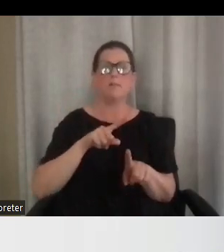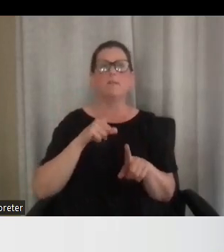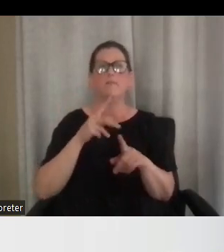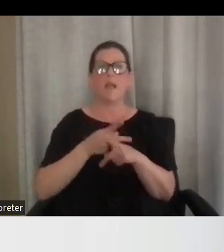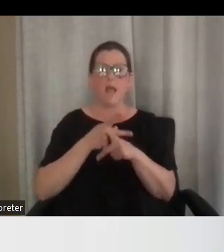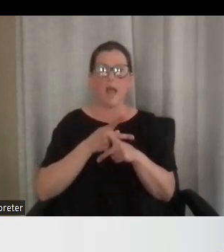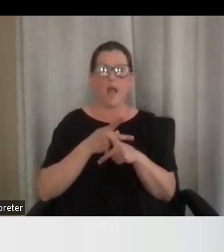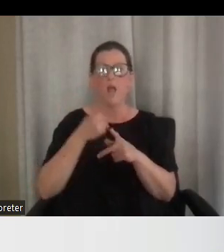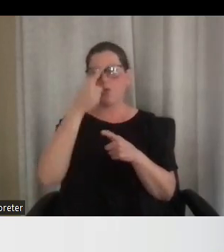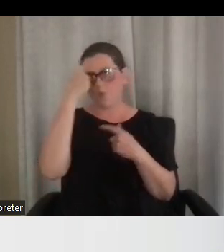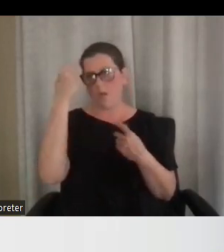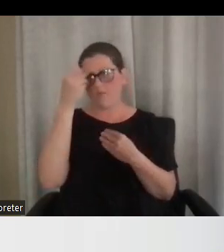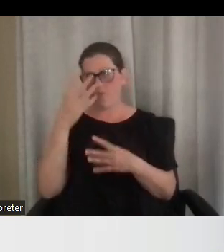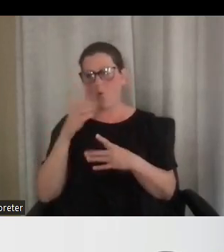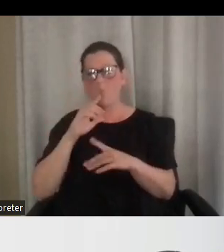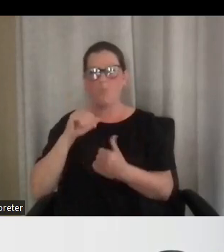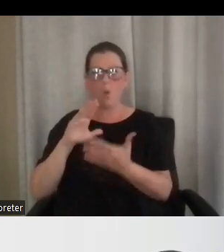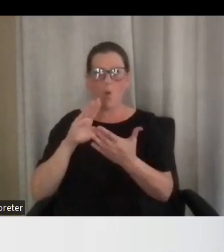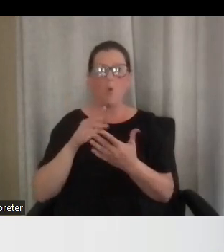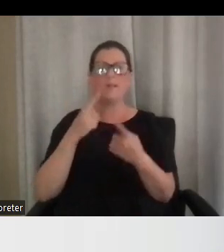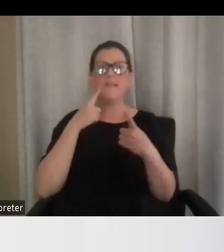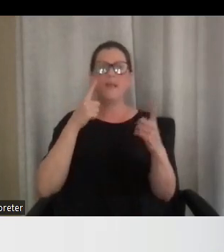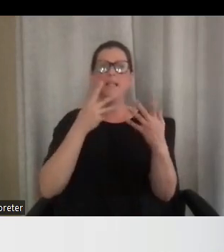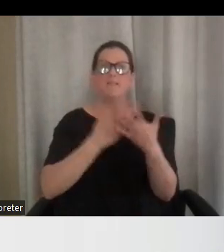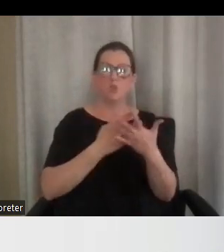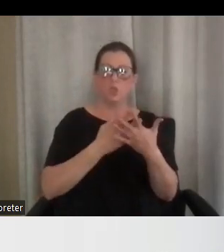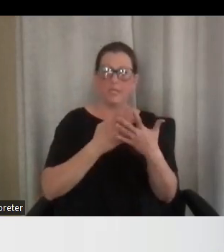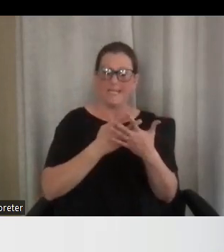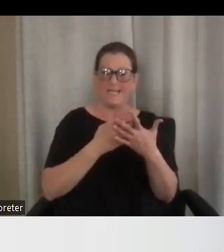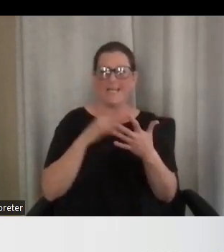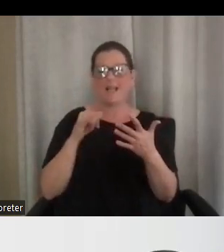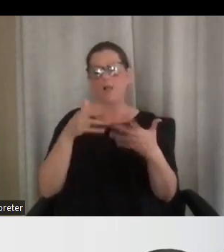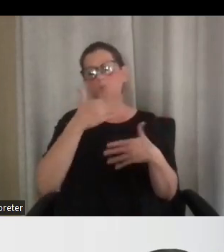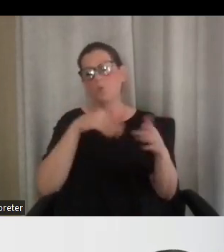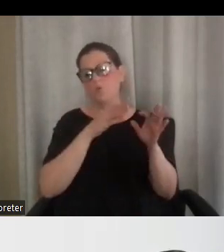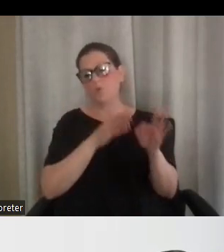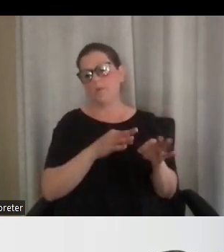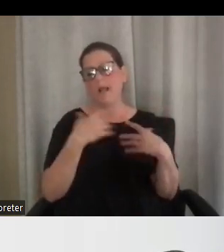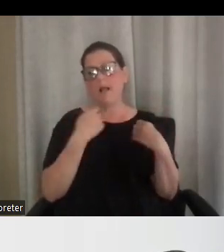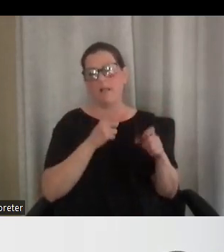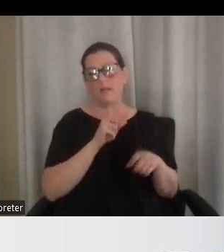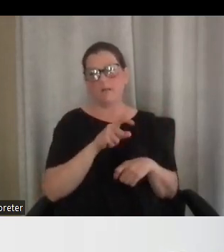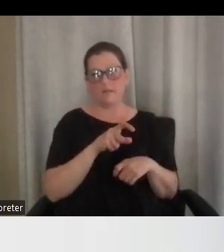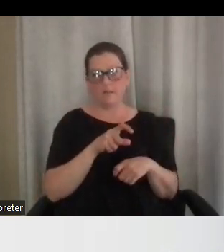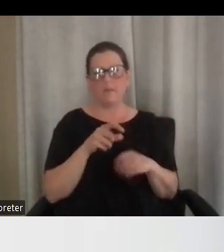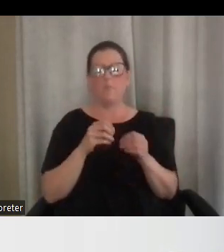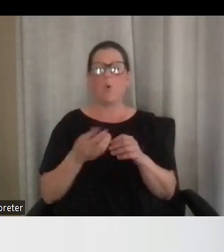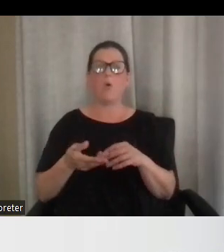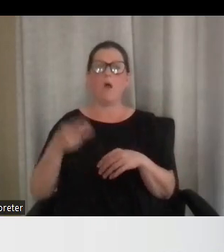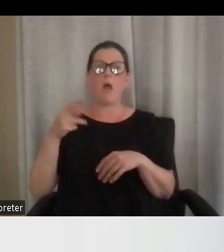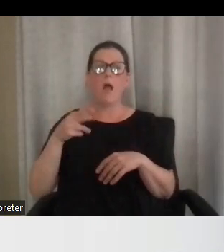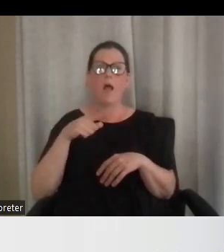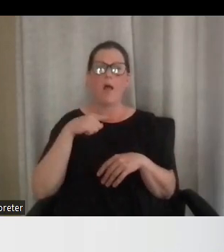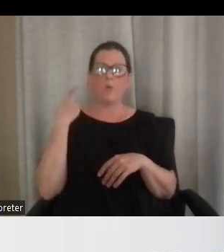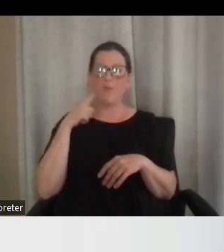approaches, effective screening approaches, screening for things like social determinant of health needs, higher risk for